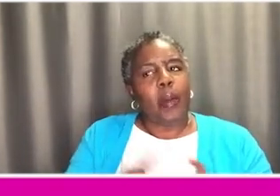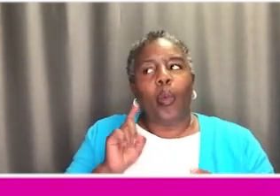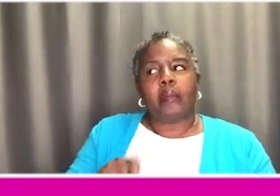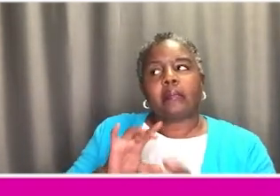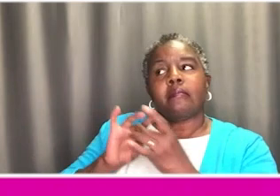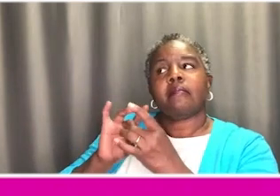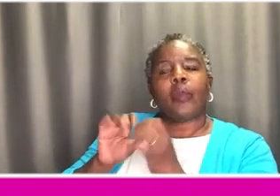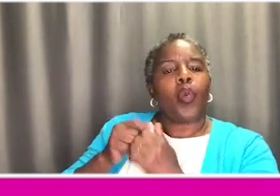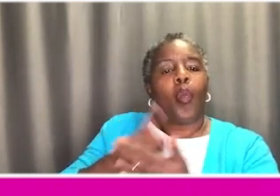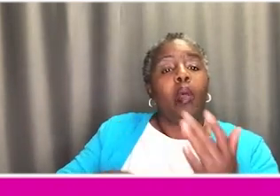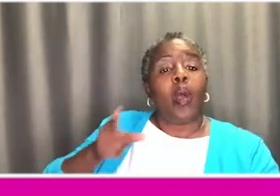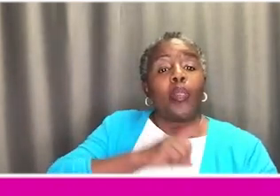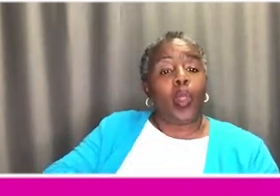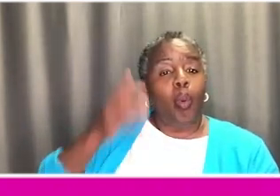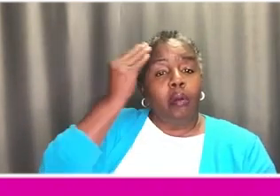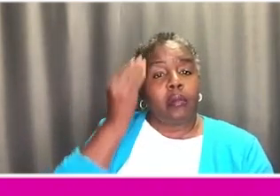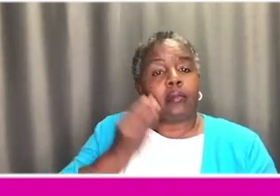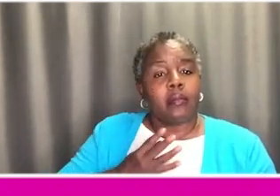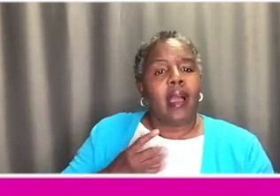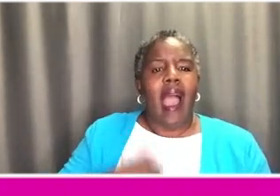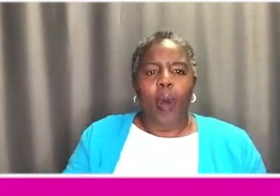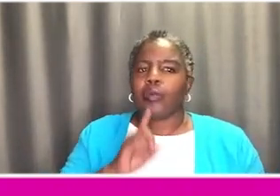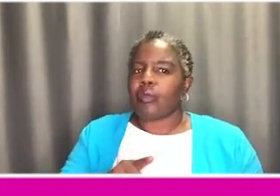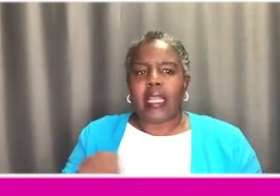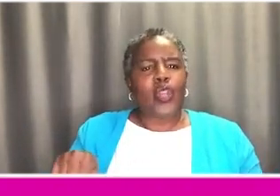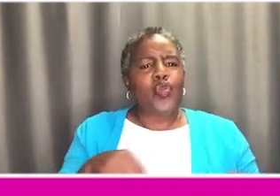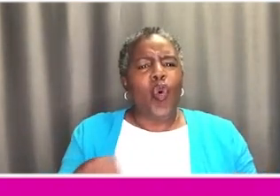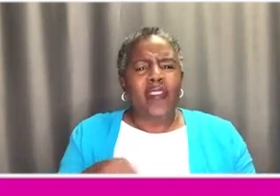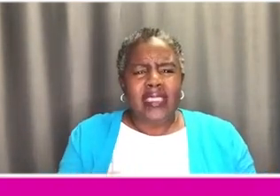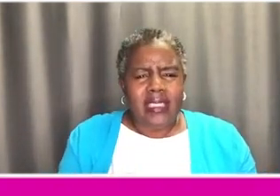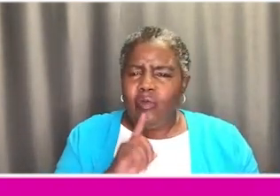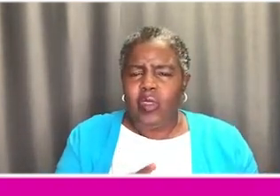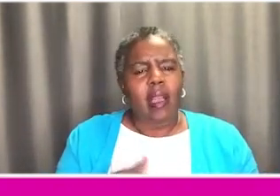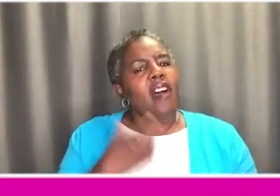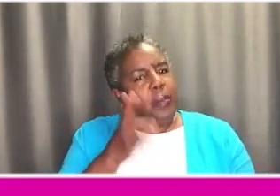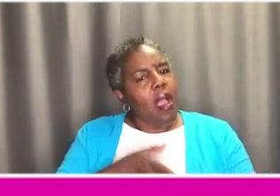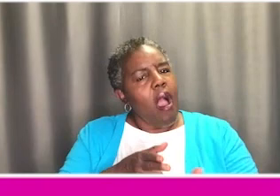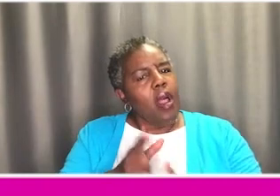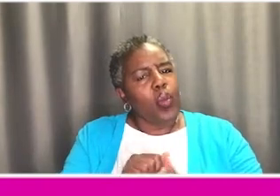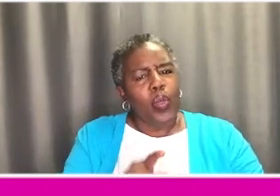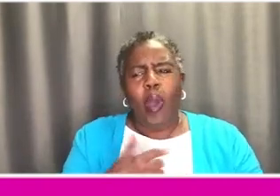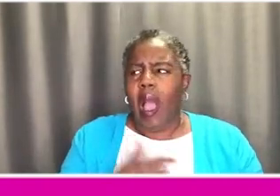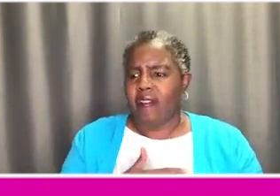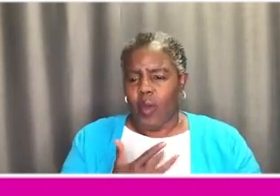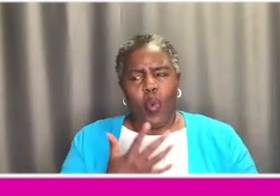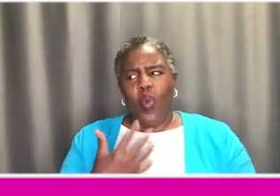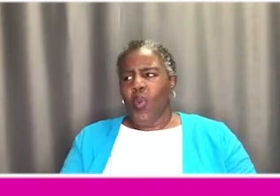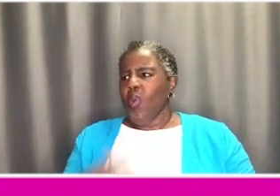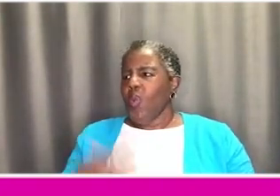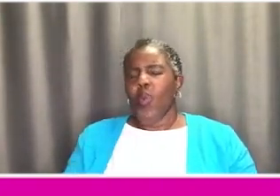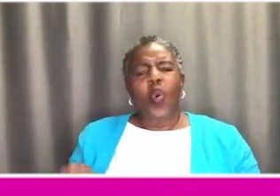tune with what the Lord is saying? I was nervous, church family. I got to be honest. I was nervous about